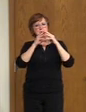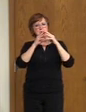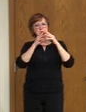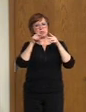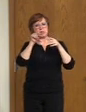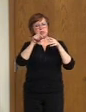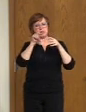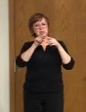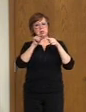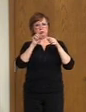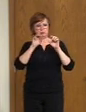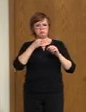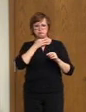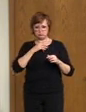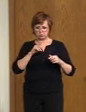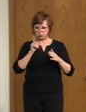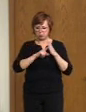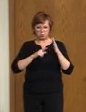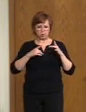the vaccination process proceeds.